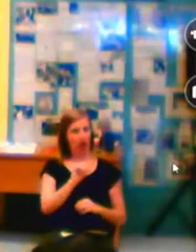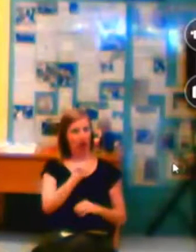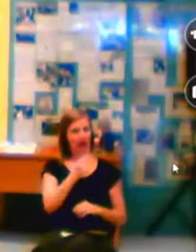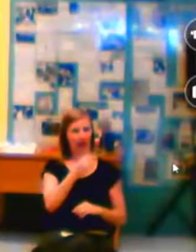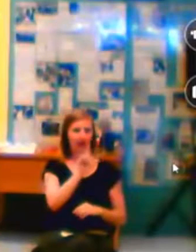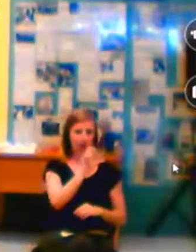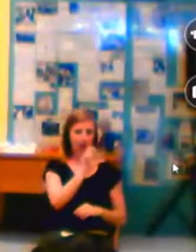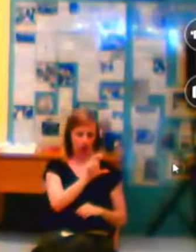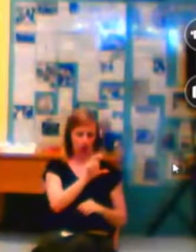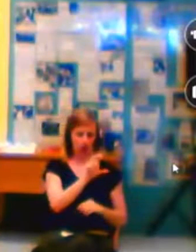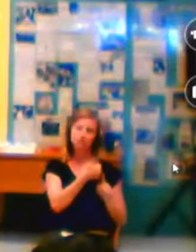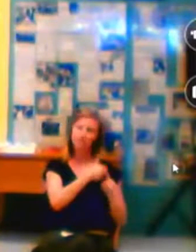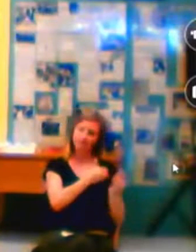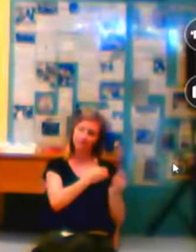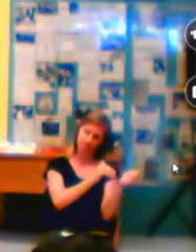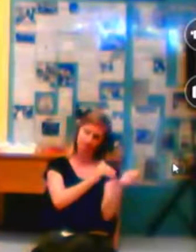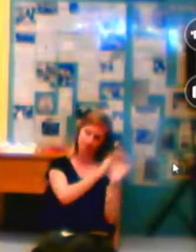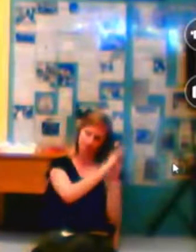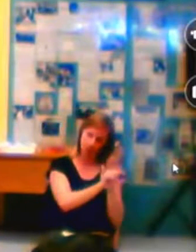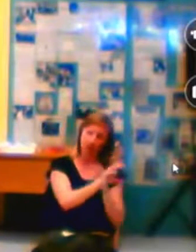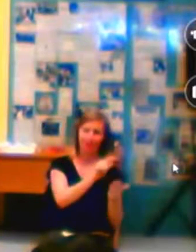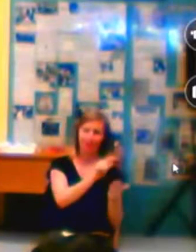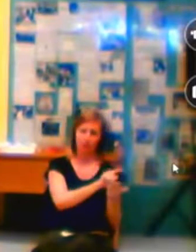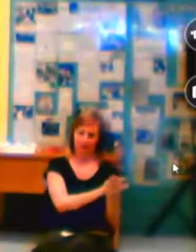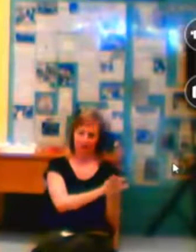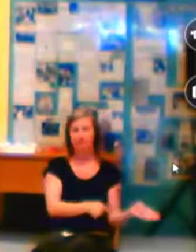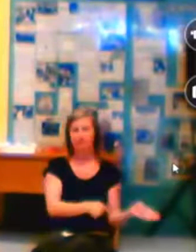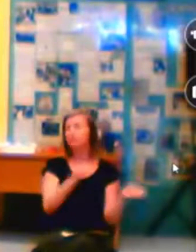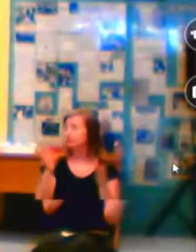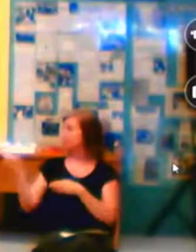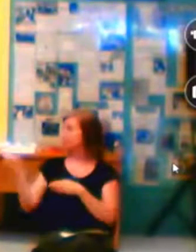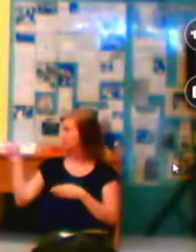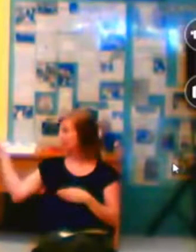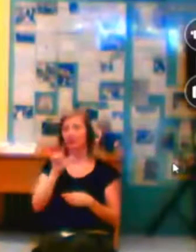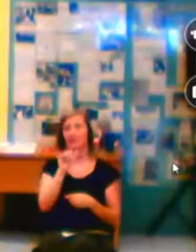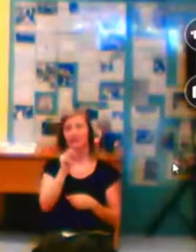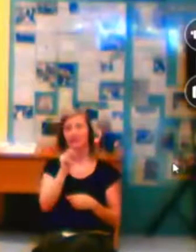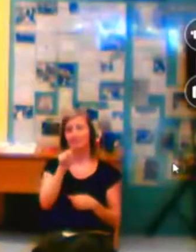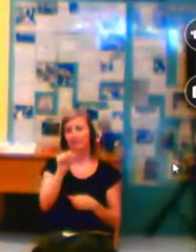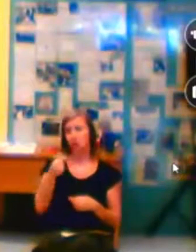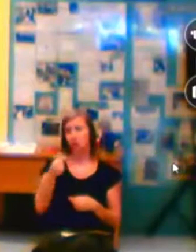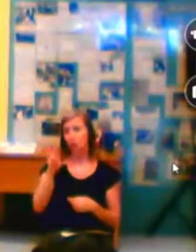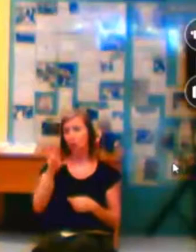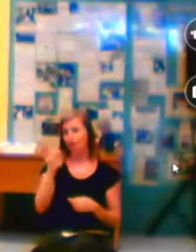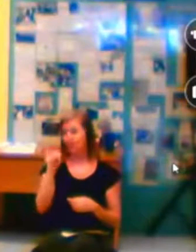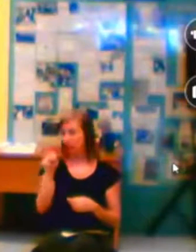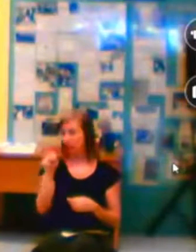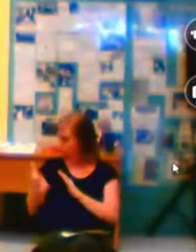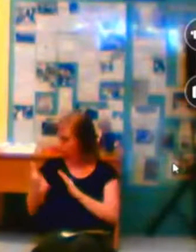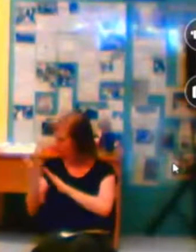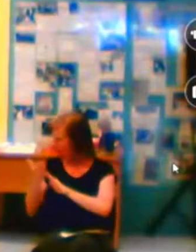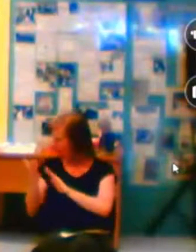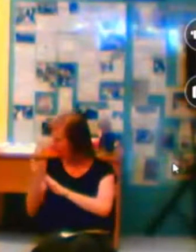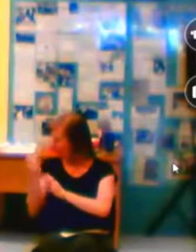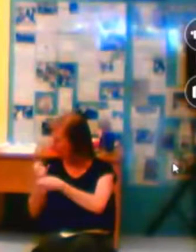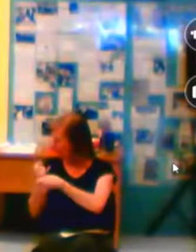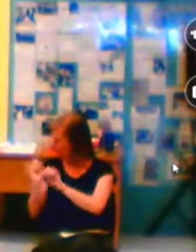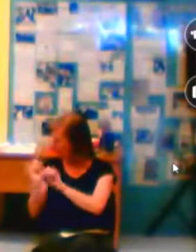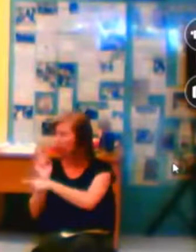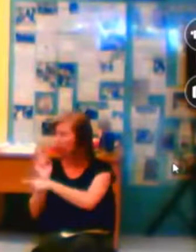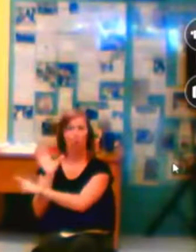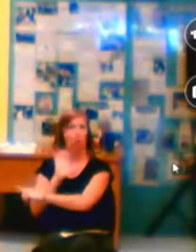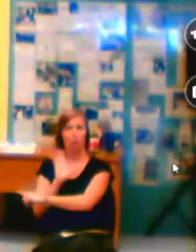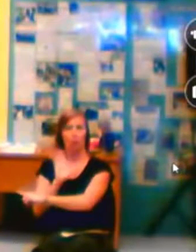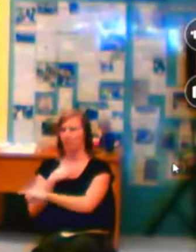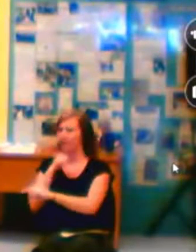didn't do a very good job of introducing the folks that are debating this. I think many people know Senator Aguilar, Dr. Senator Aguilar,